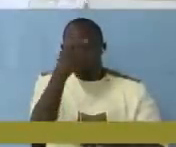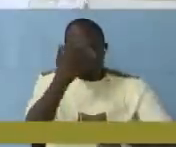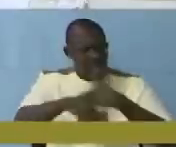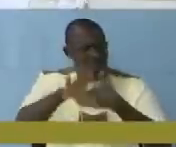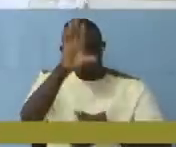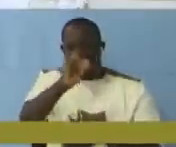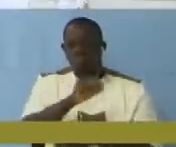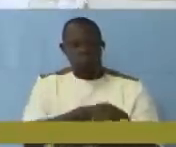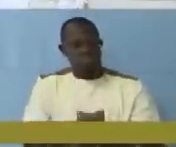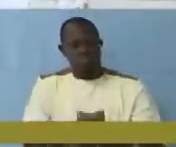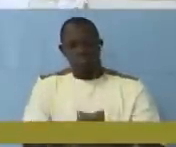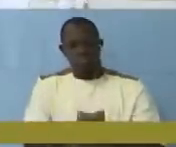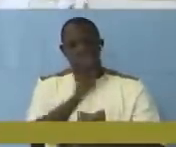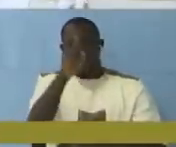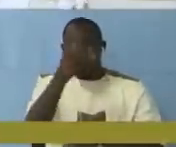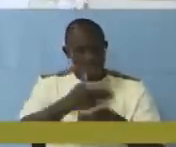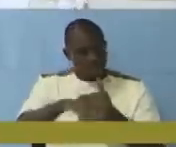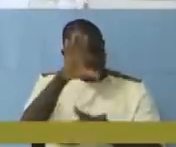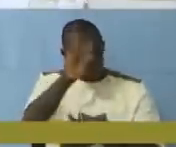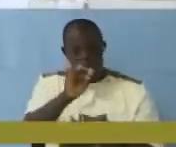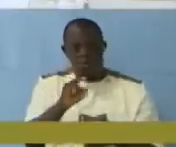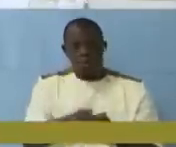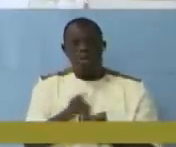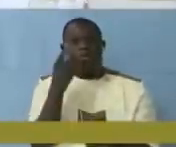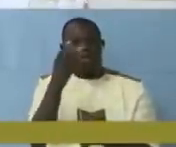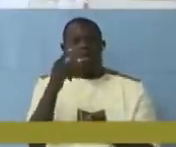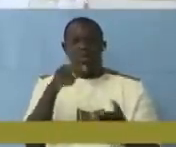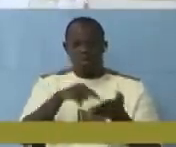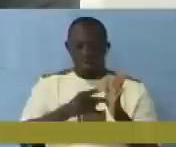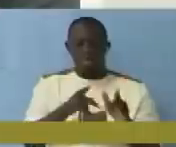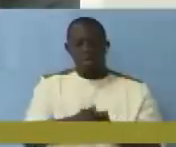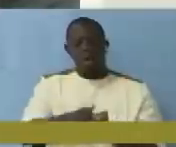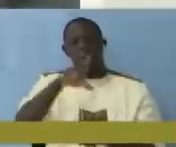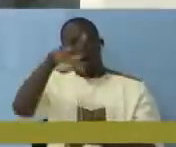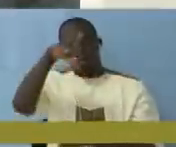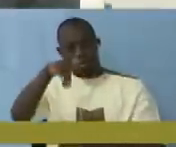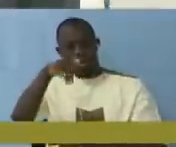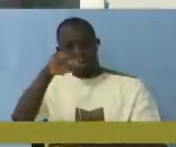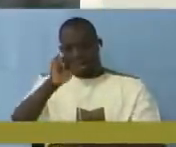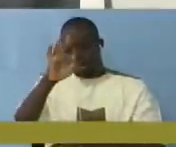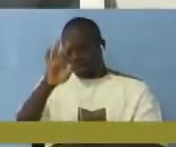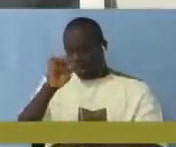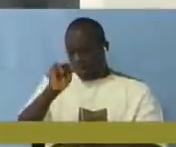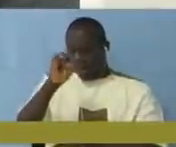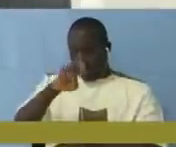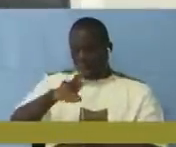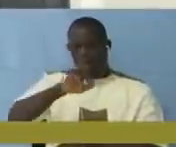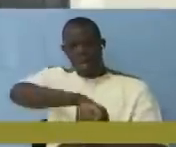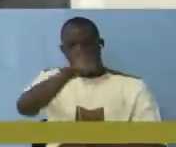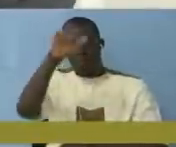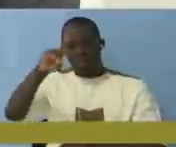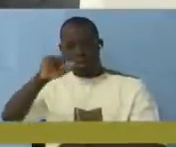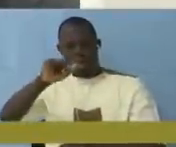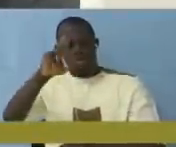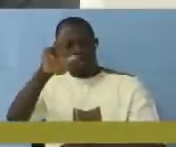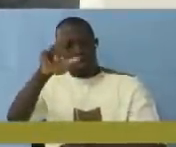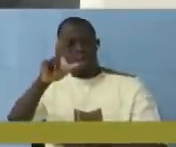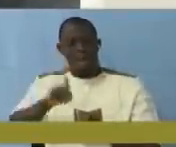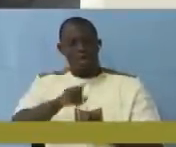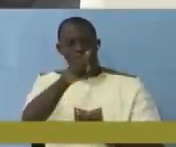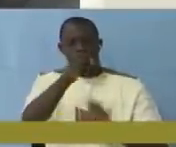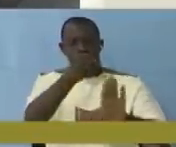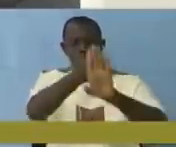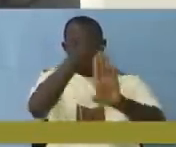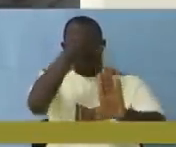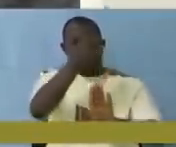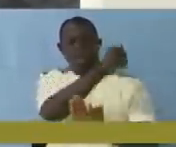seek forgiveness to whoever I offend. You but see, I do you not. are yin and yang, Peter and Paul. You protect each other. You live together or die together.